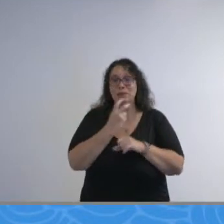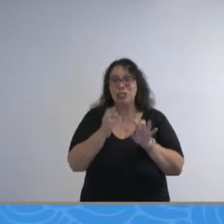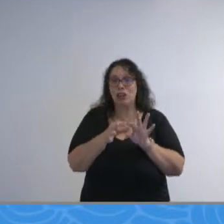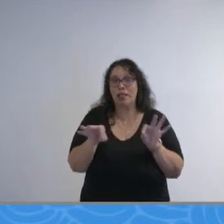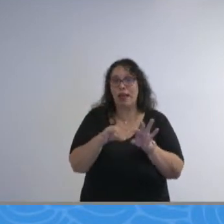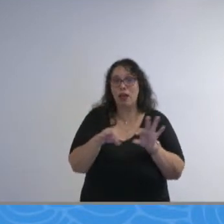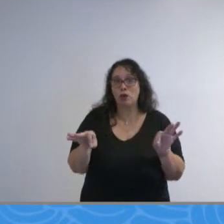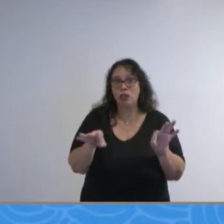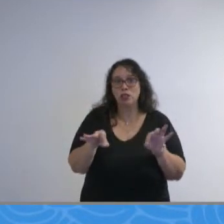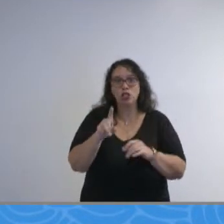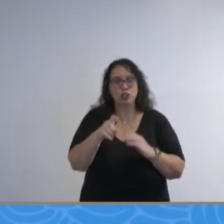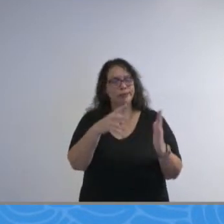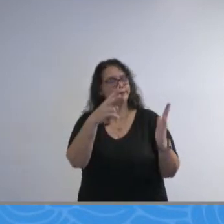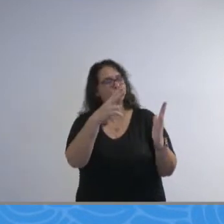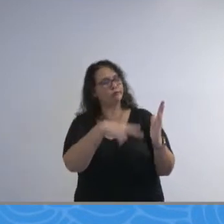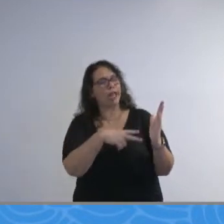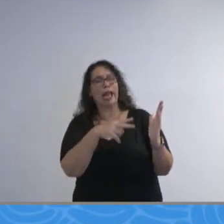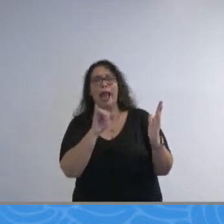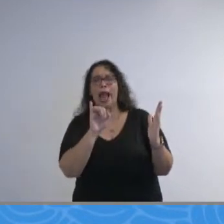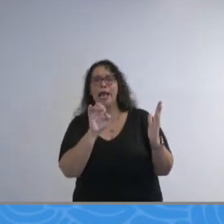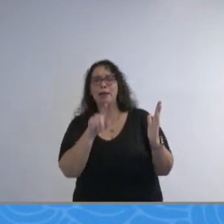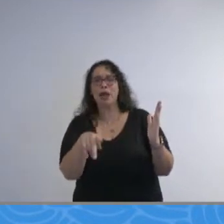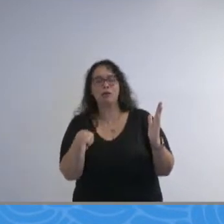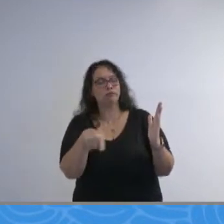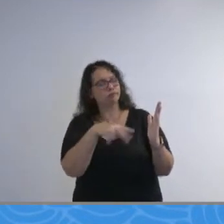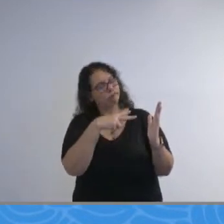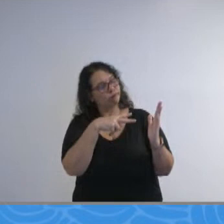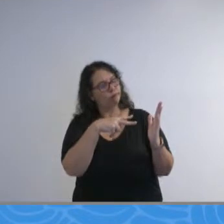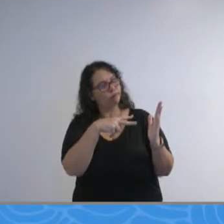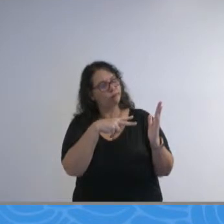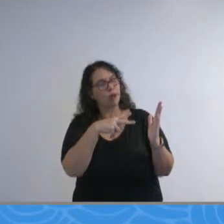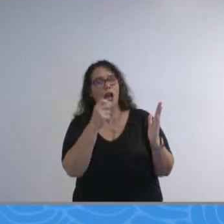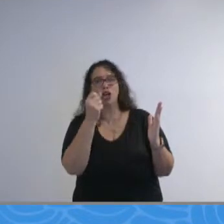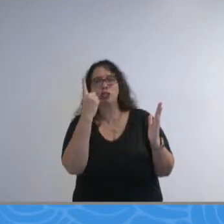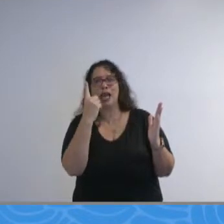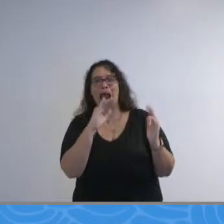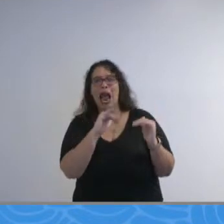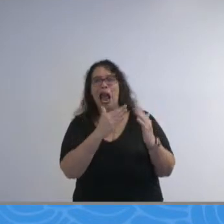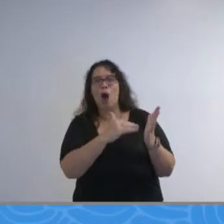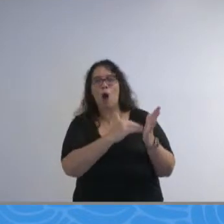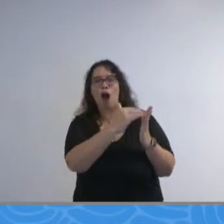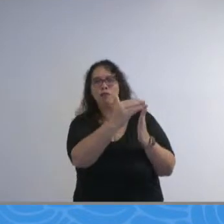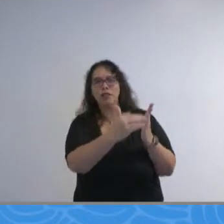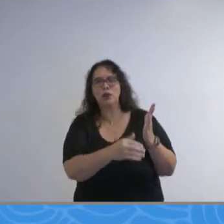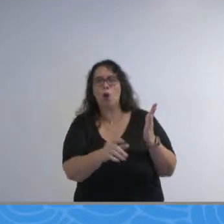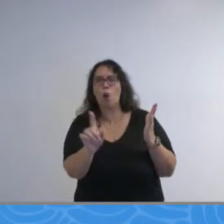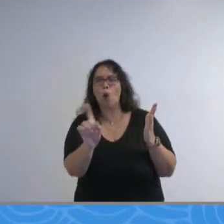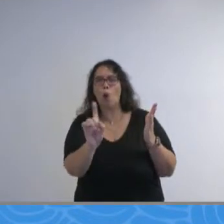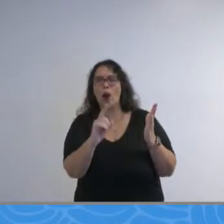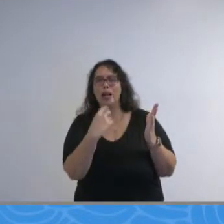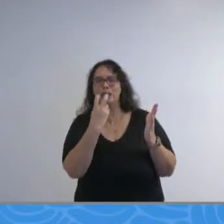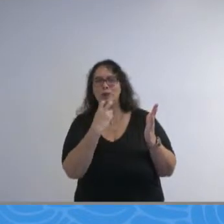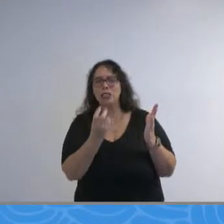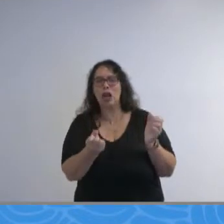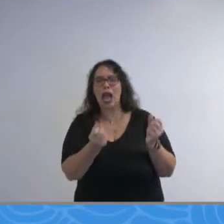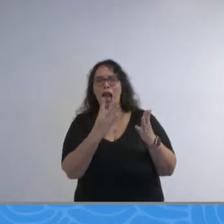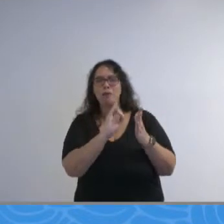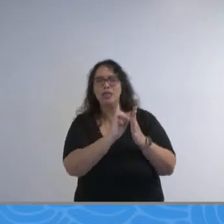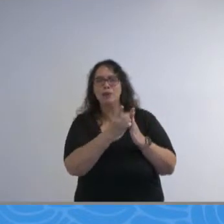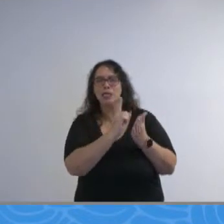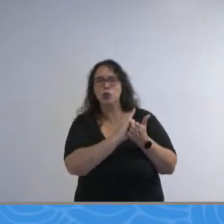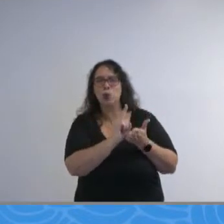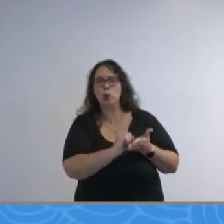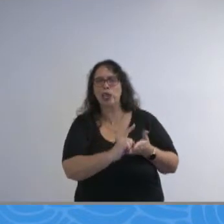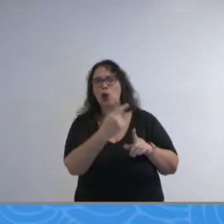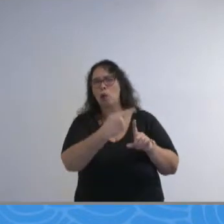you should be able to read the IEP and understand how often, where it's going to take place, how many minutes a week, is it going